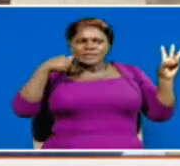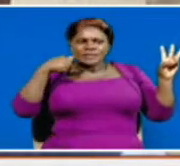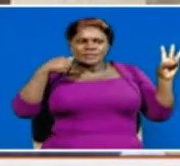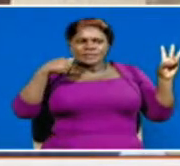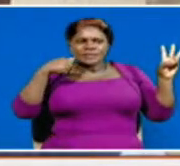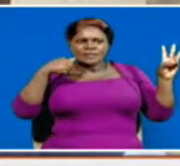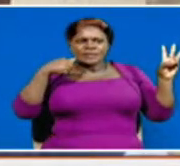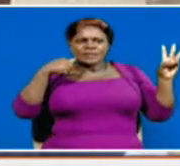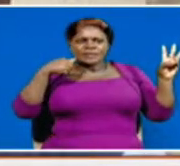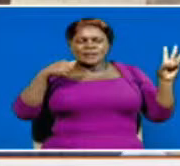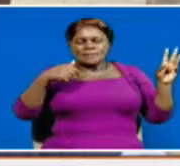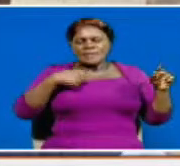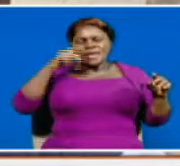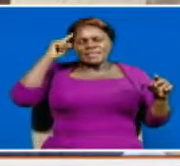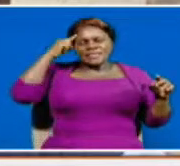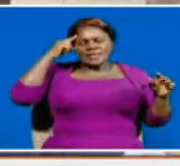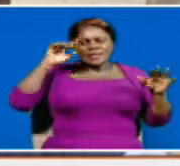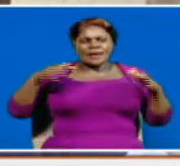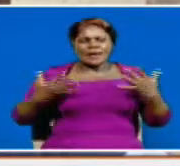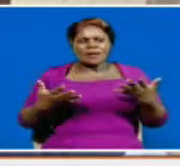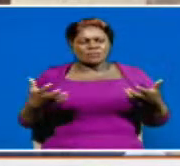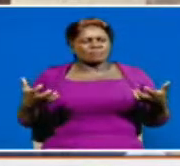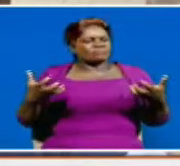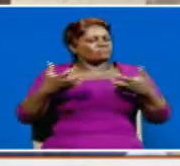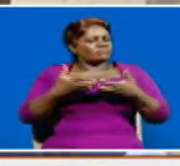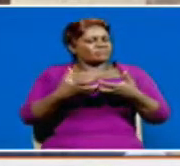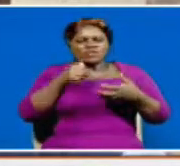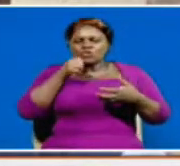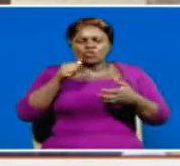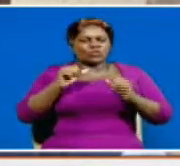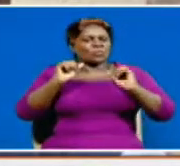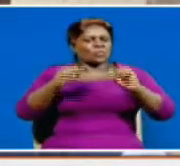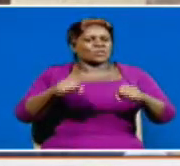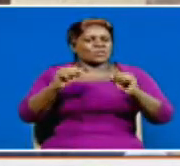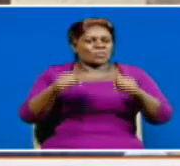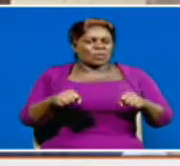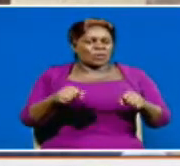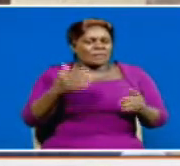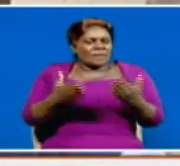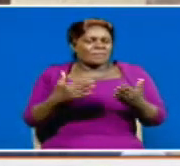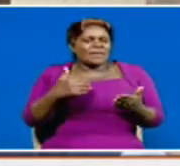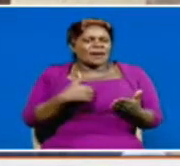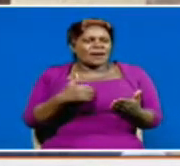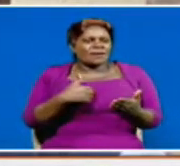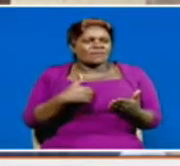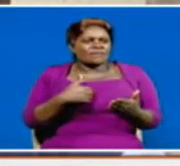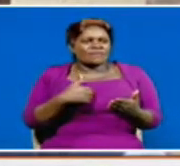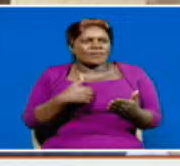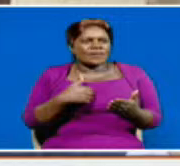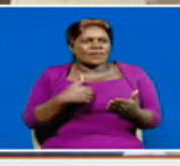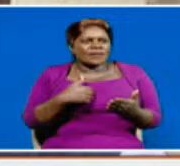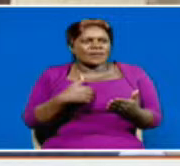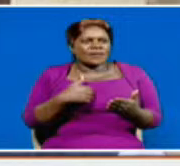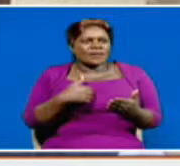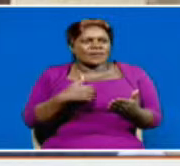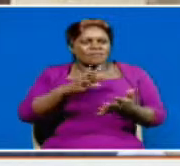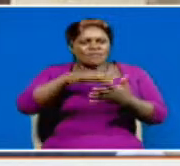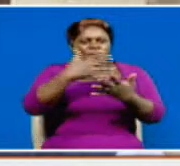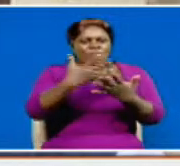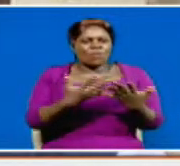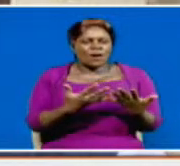private. So in my view, amalgamating is not viable. Let's have a stringent regulatory